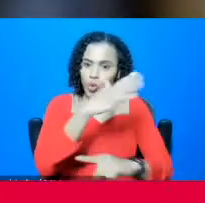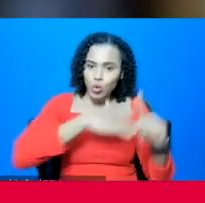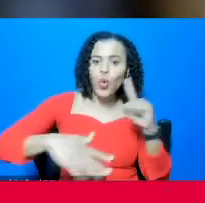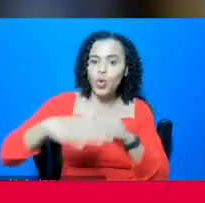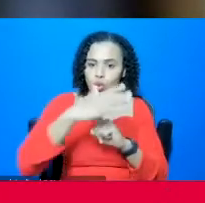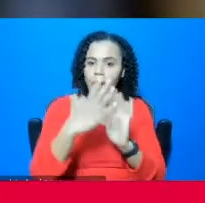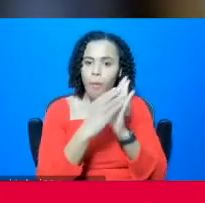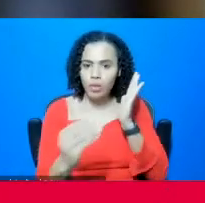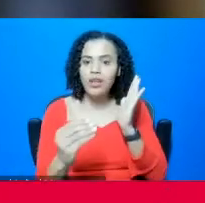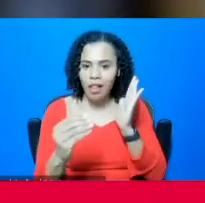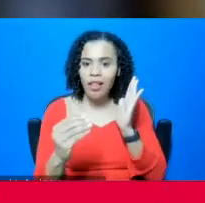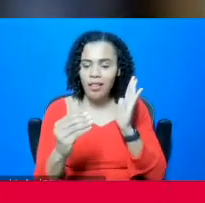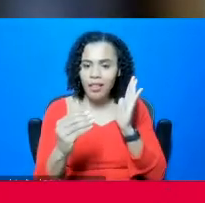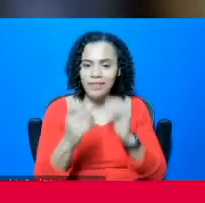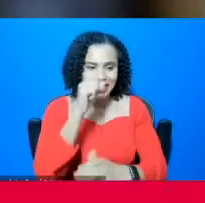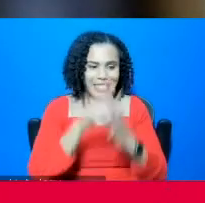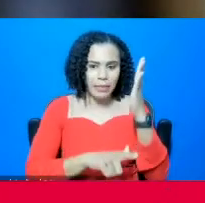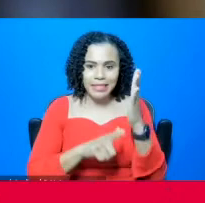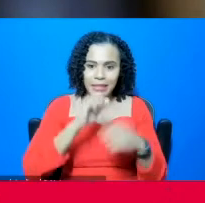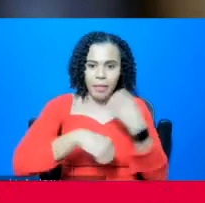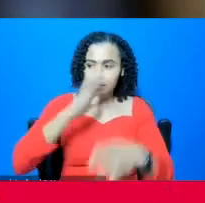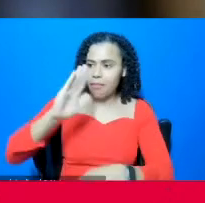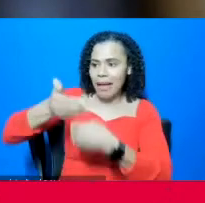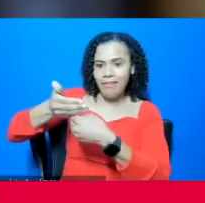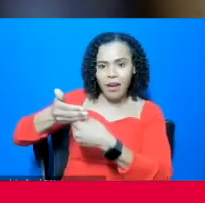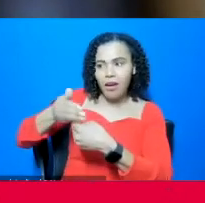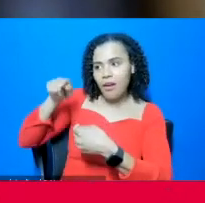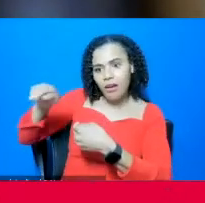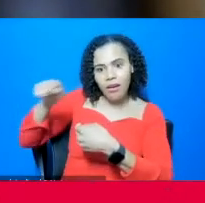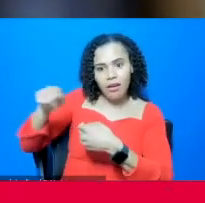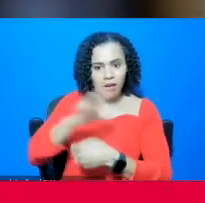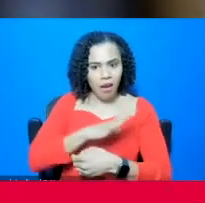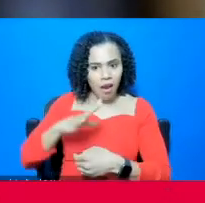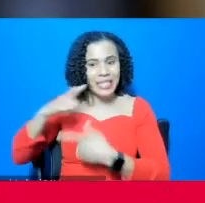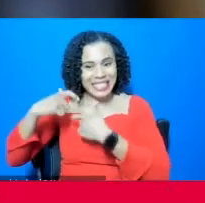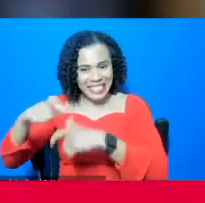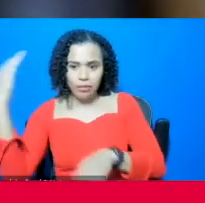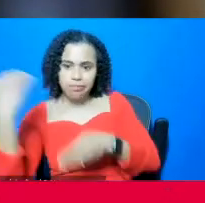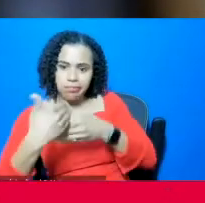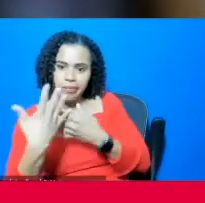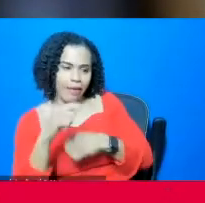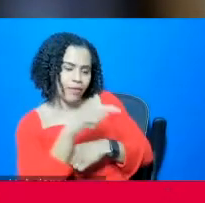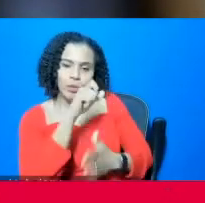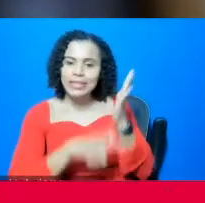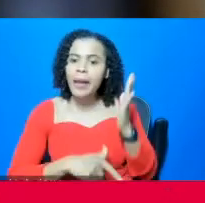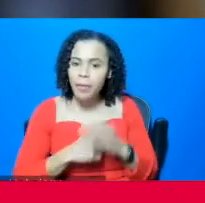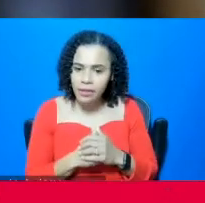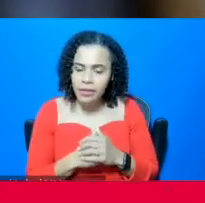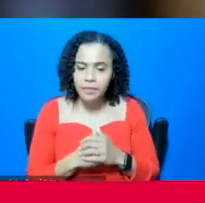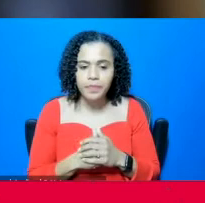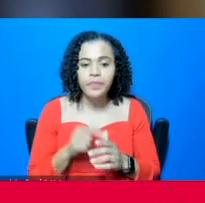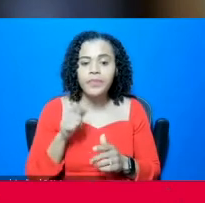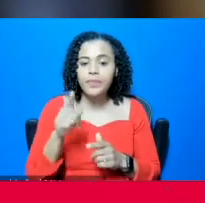is supported by the military industrial complex. It is also the issue that when we have profit from